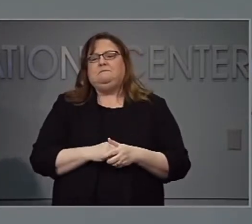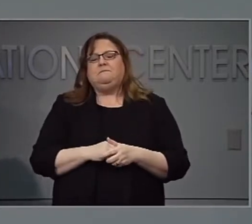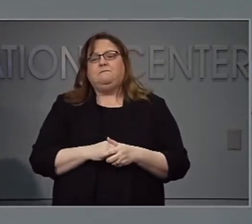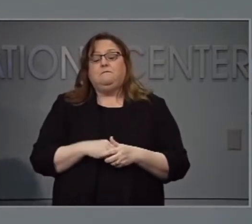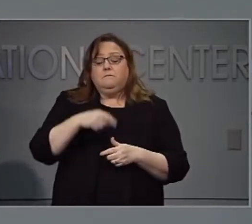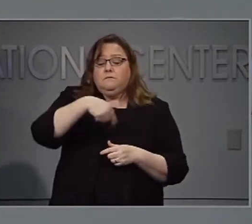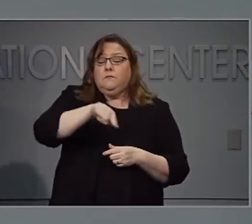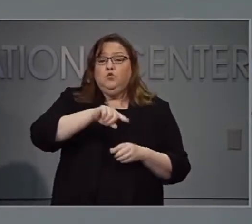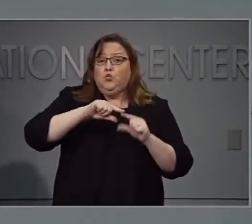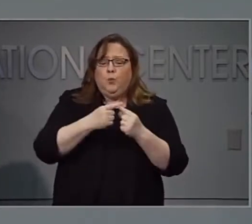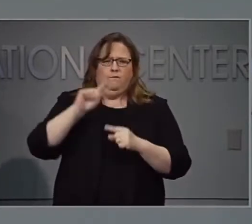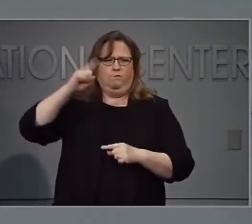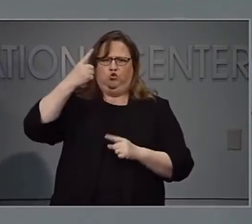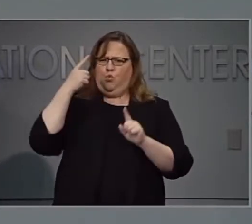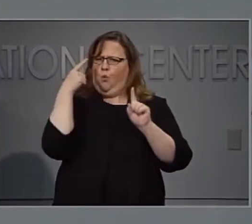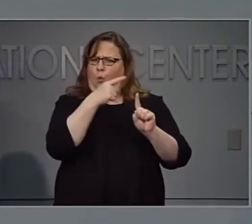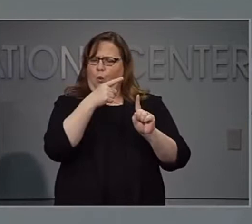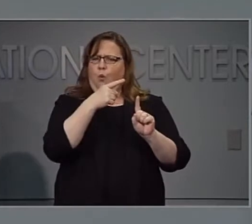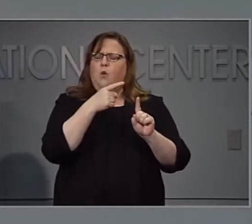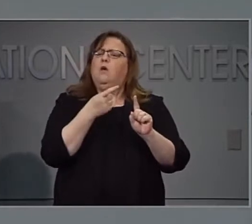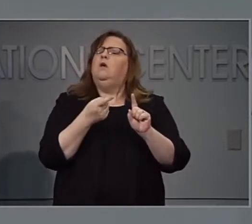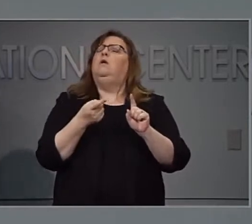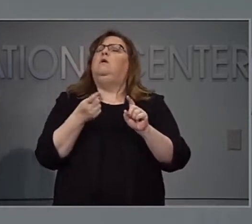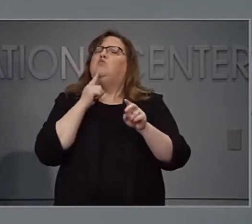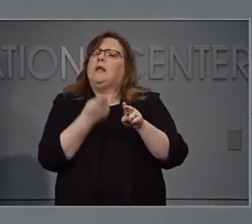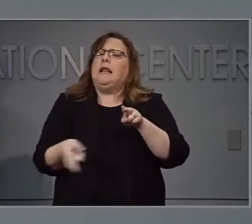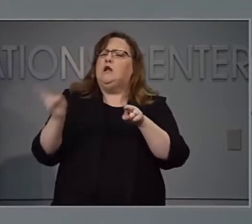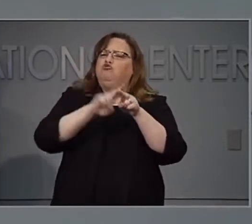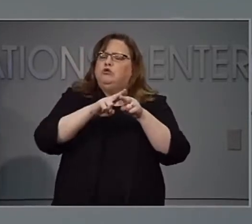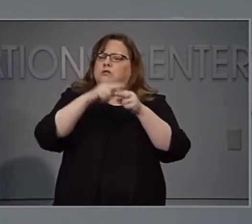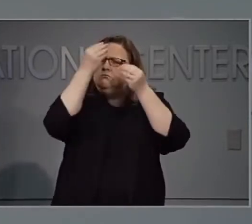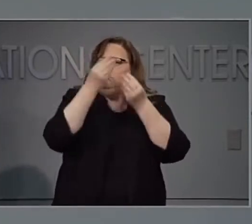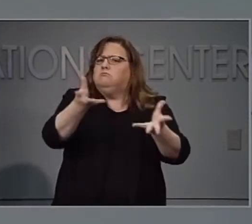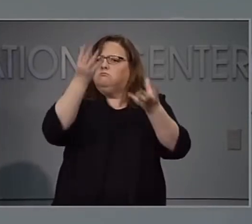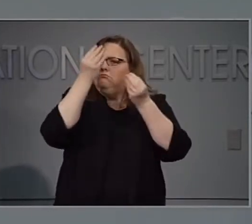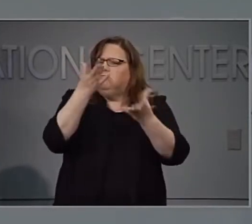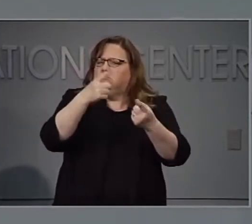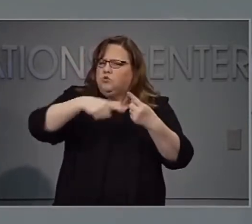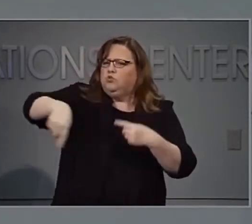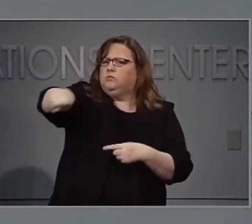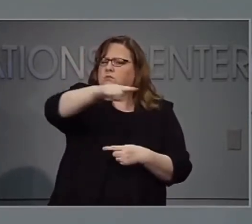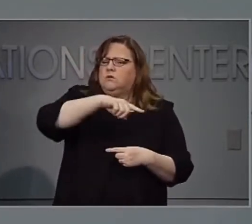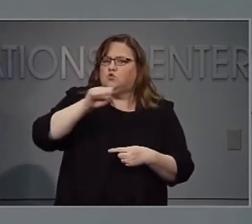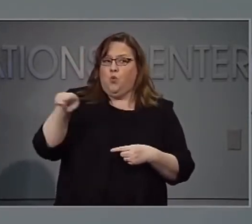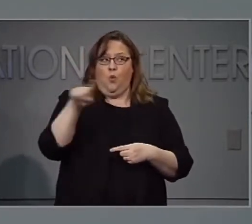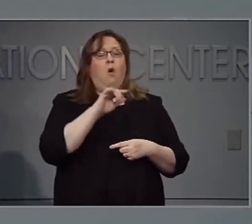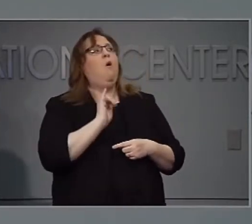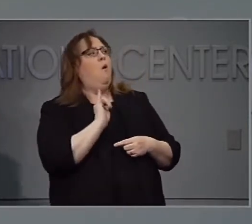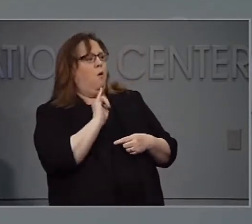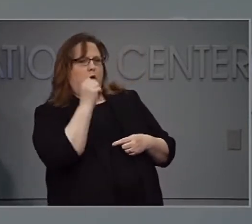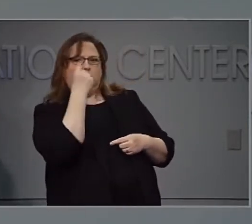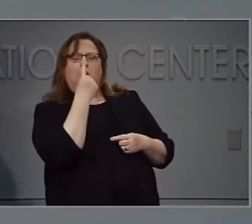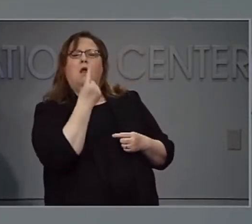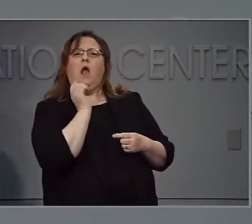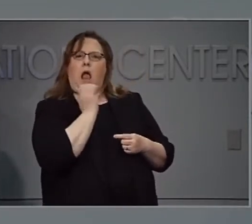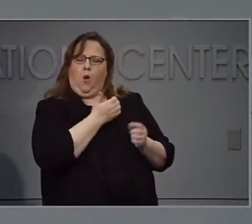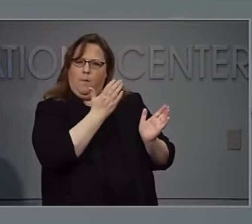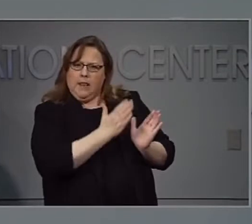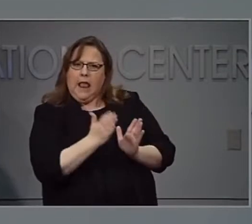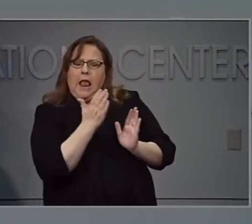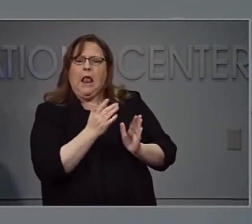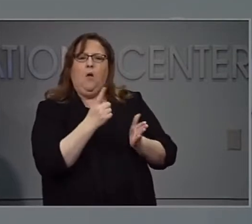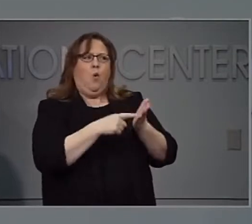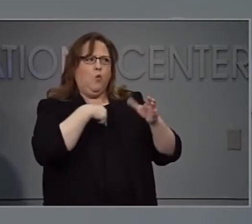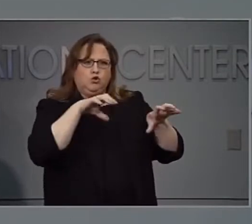increasing transparency to more fully understand what everyone is doing and planning so we can appropriately further